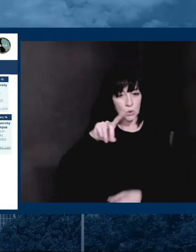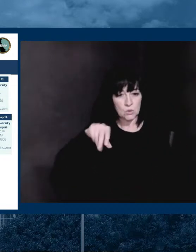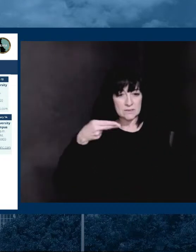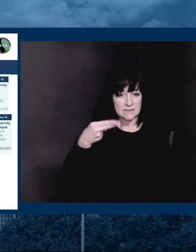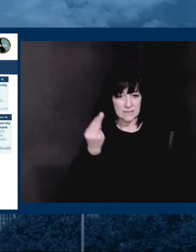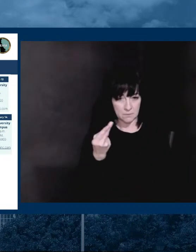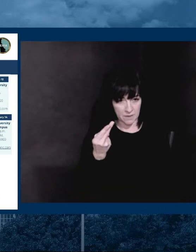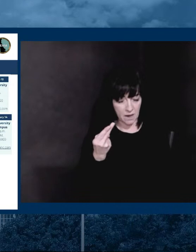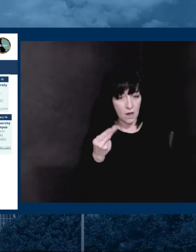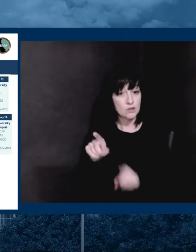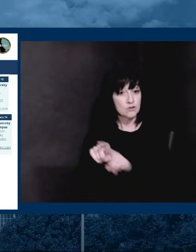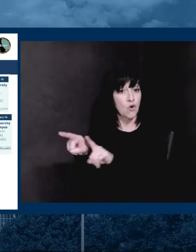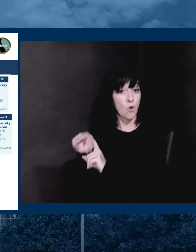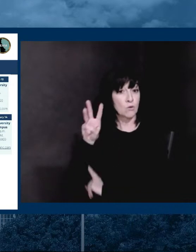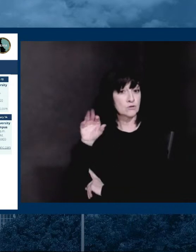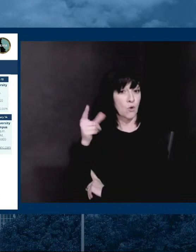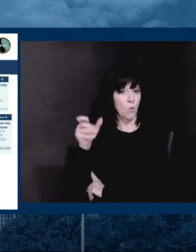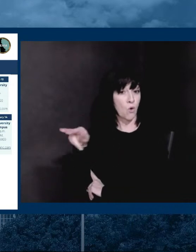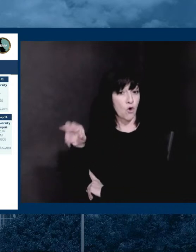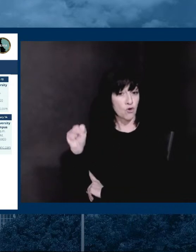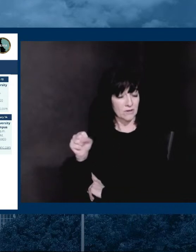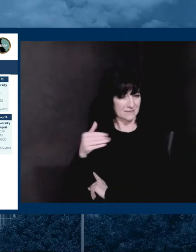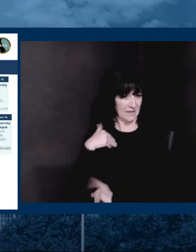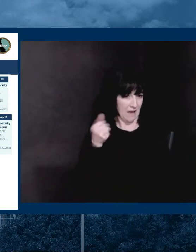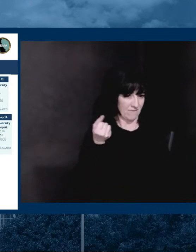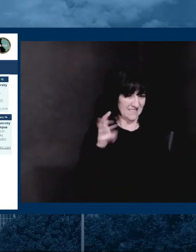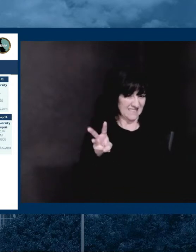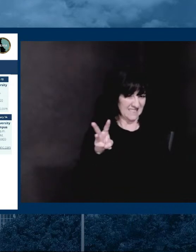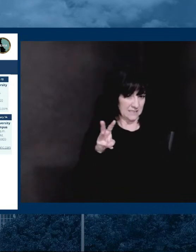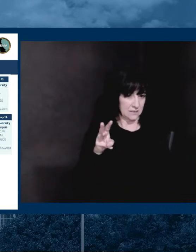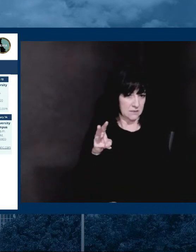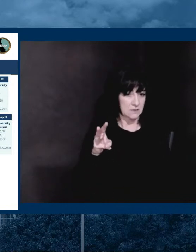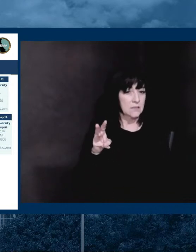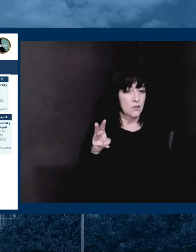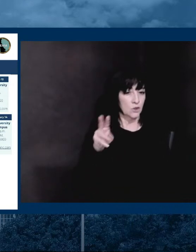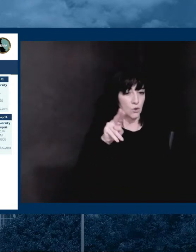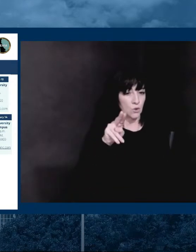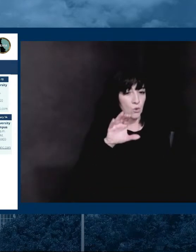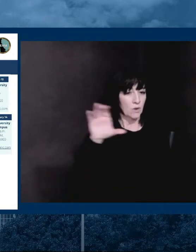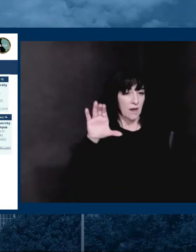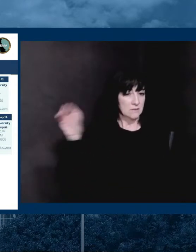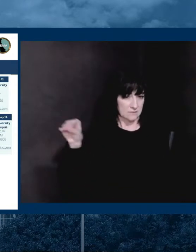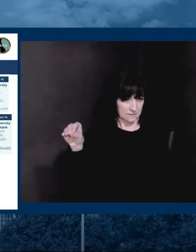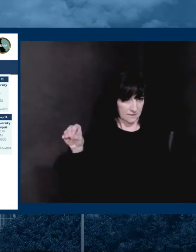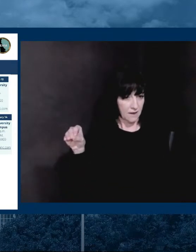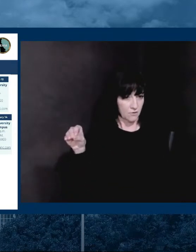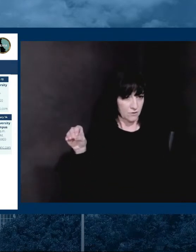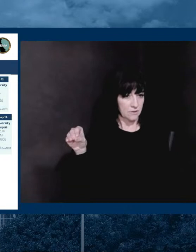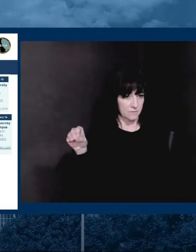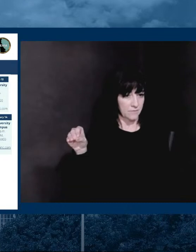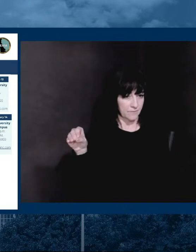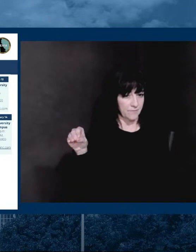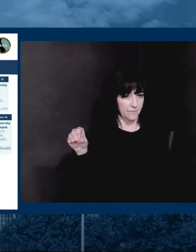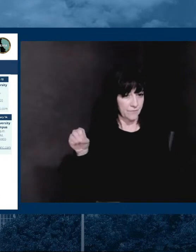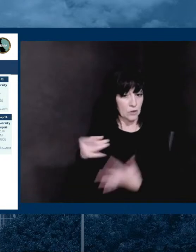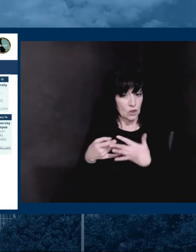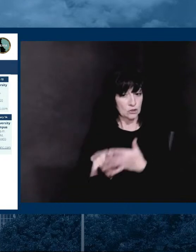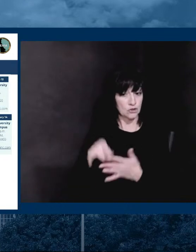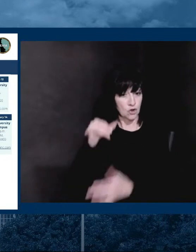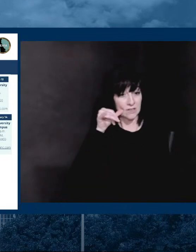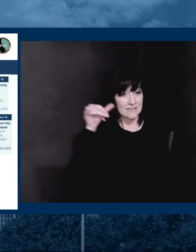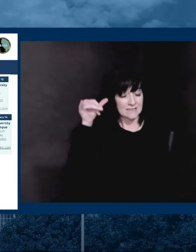Walgreens as well, but we have 16 in Newcastle County between now and few less now because it started yesterday from this